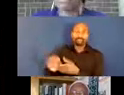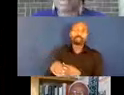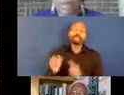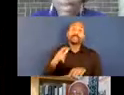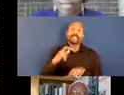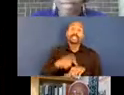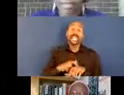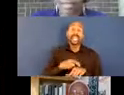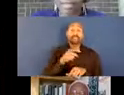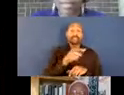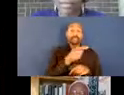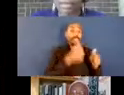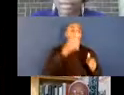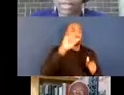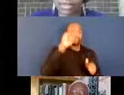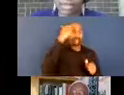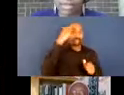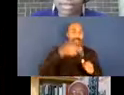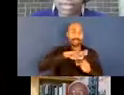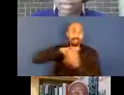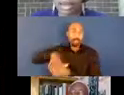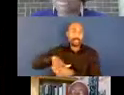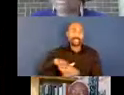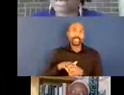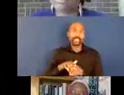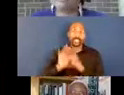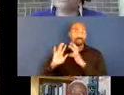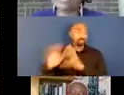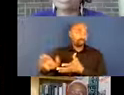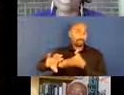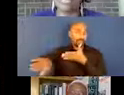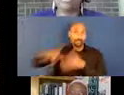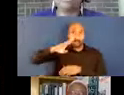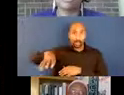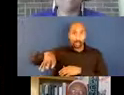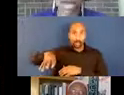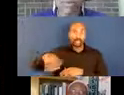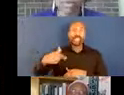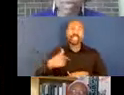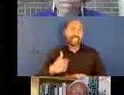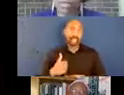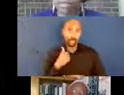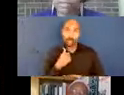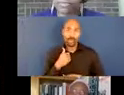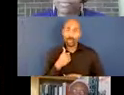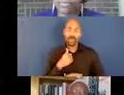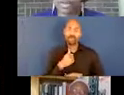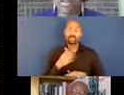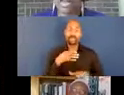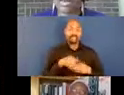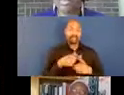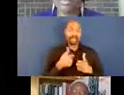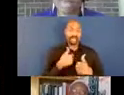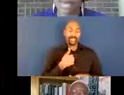neglecting and repressing these communities. I will not participate in my own erasure.